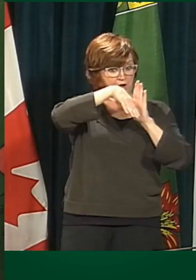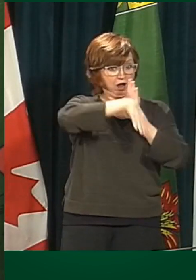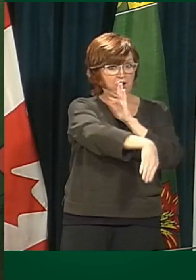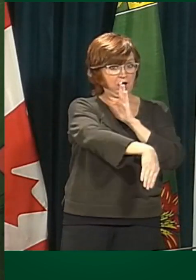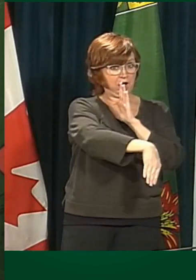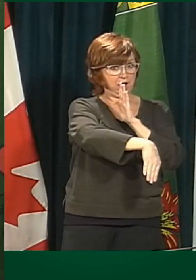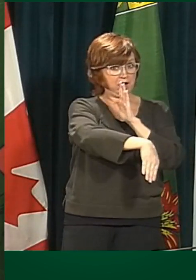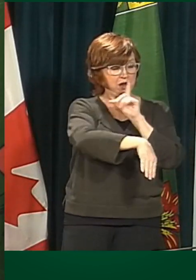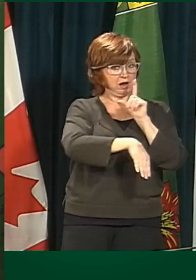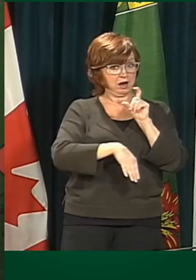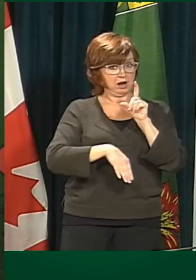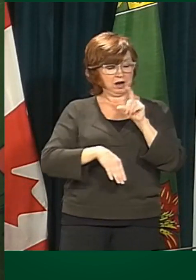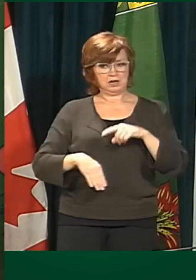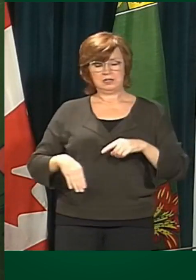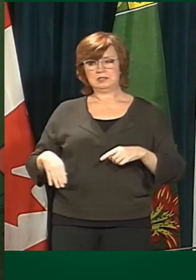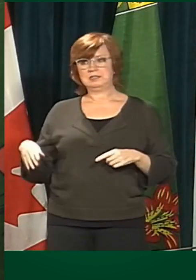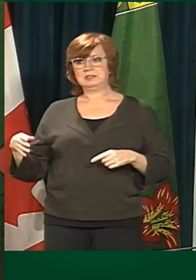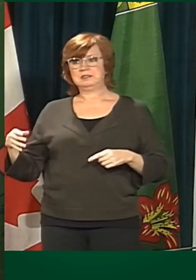So,